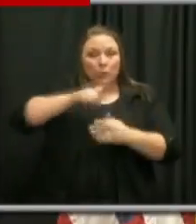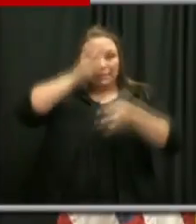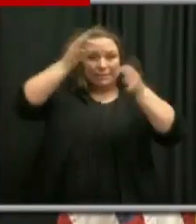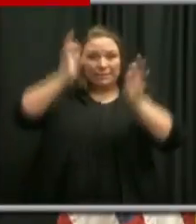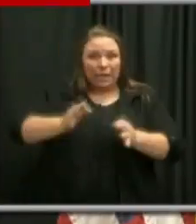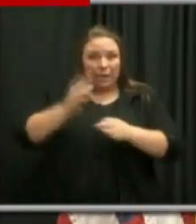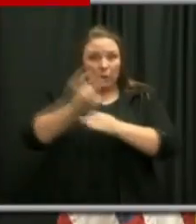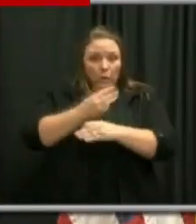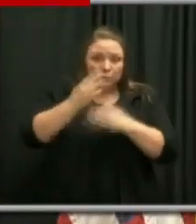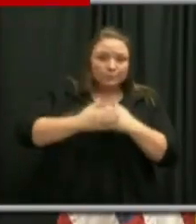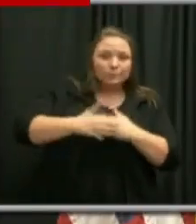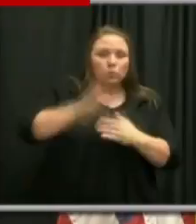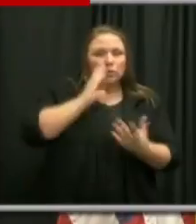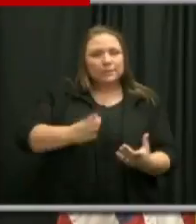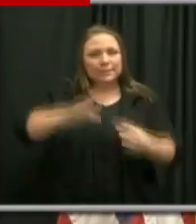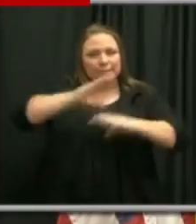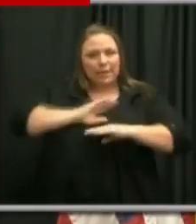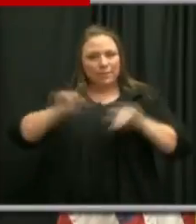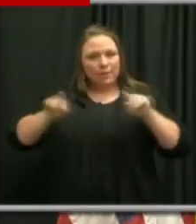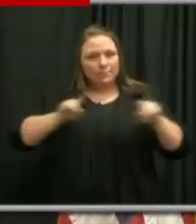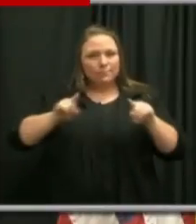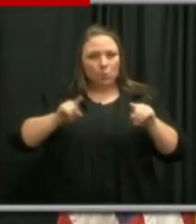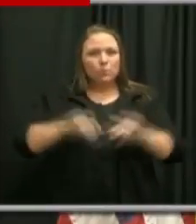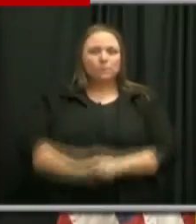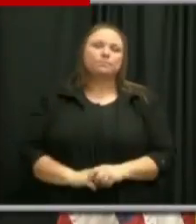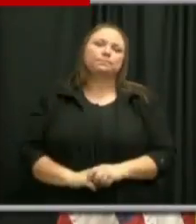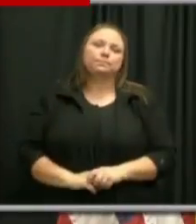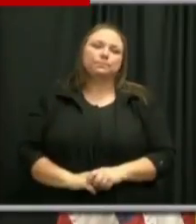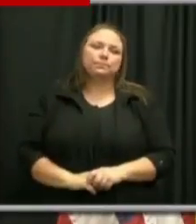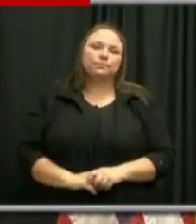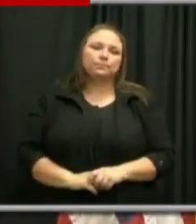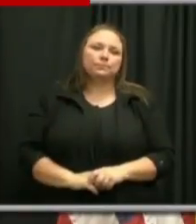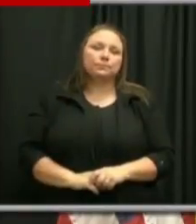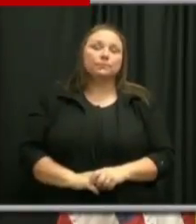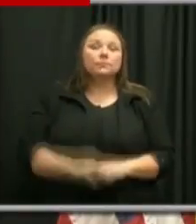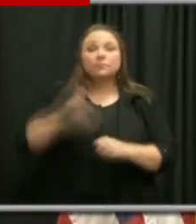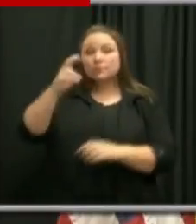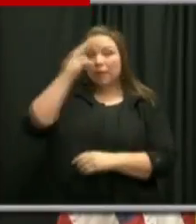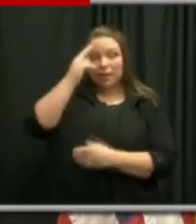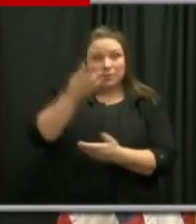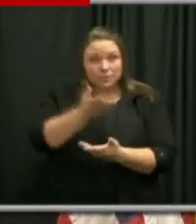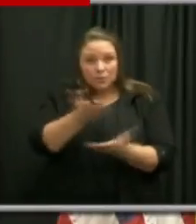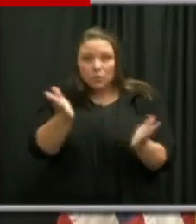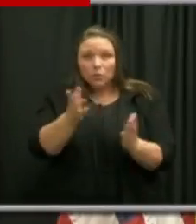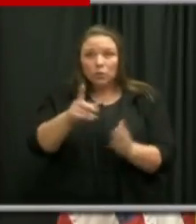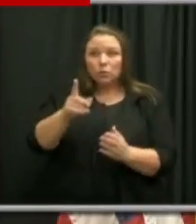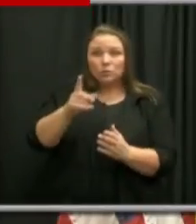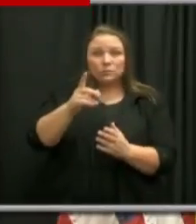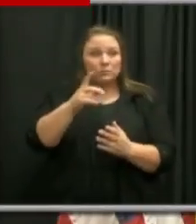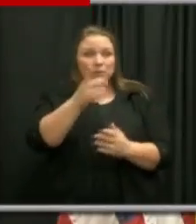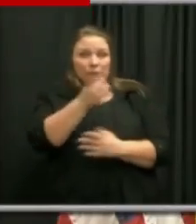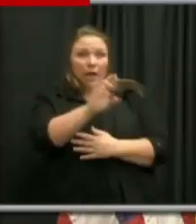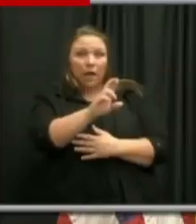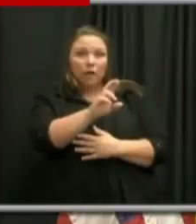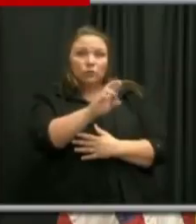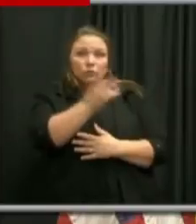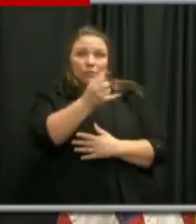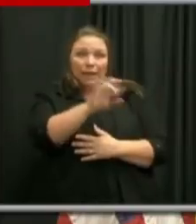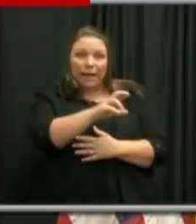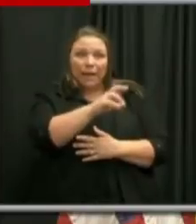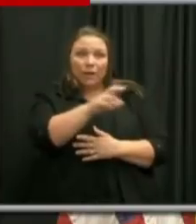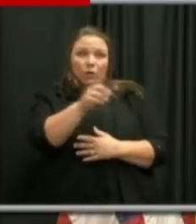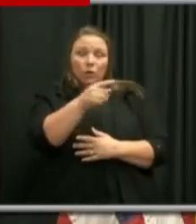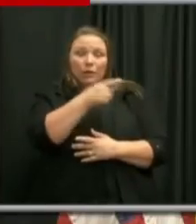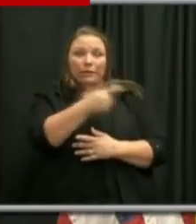will satisfy and meet those criteria. So Nashville, as you heard Dr. Jahangir say, we have done a great job